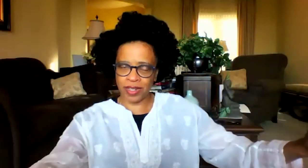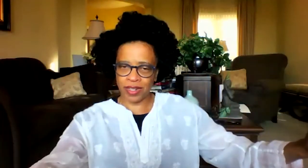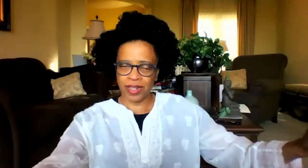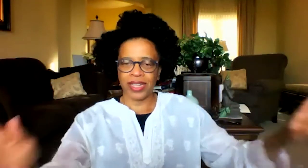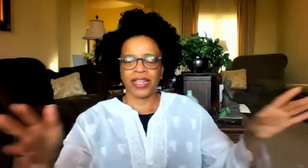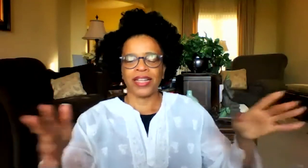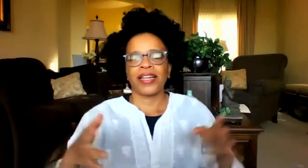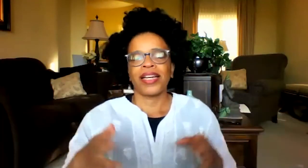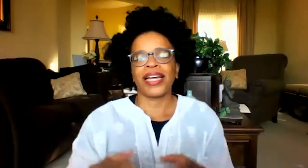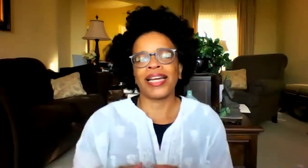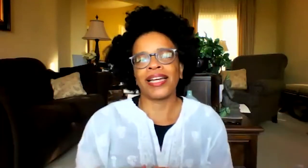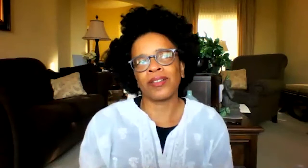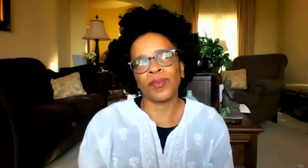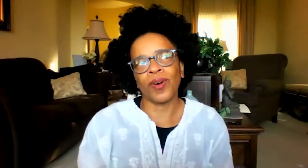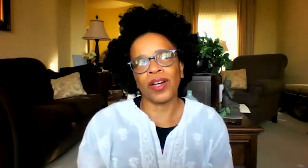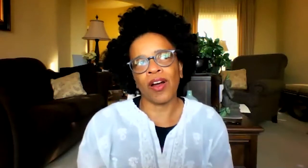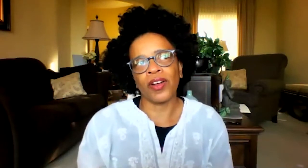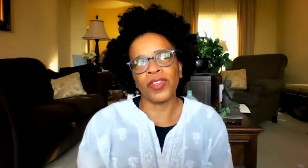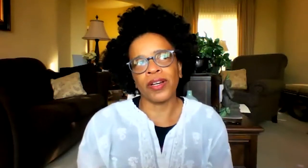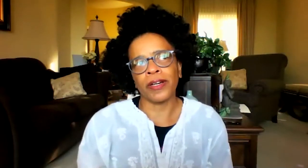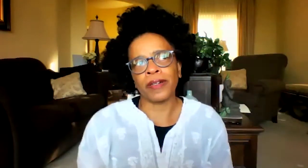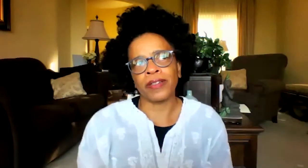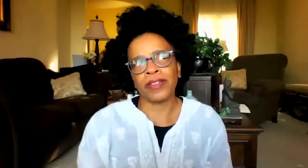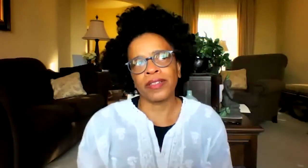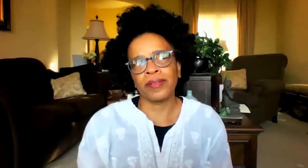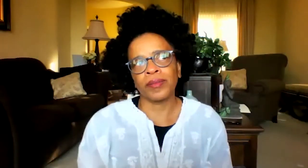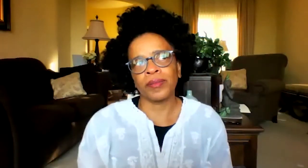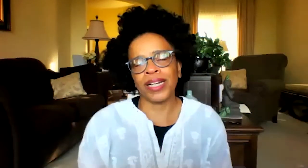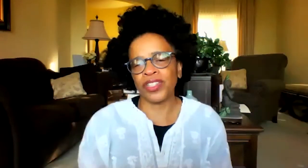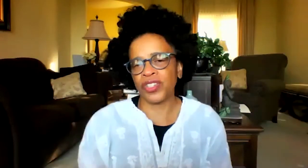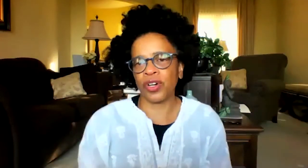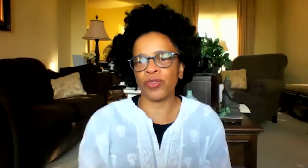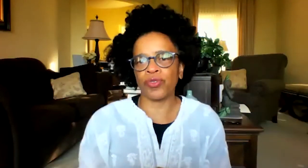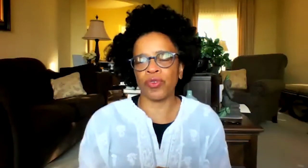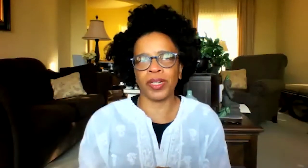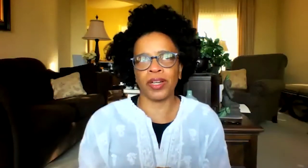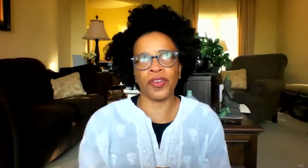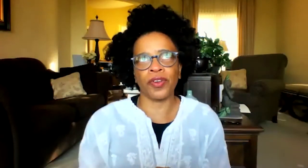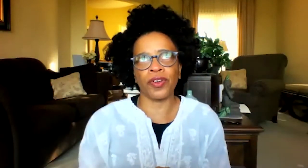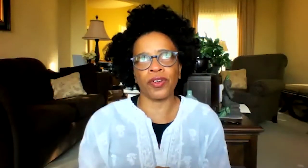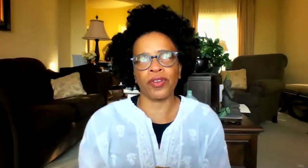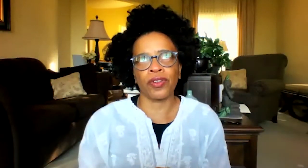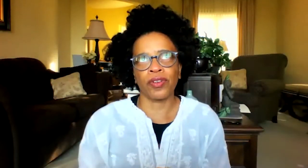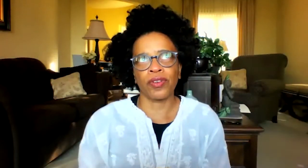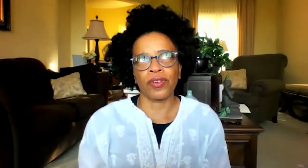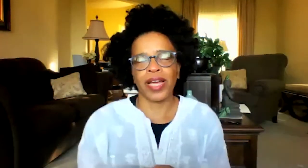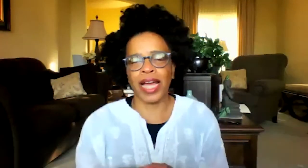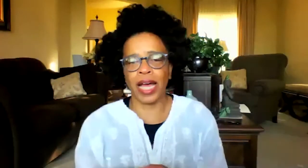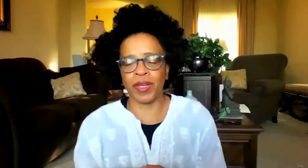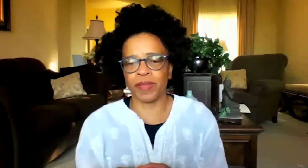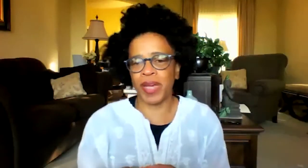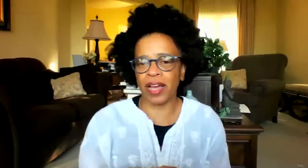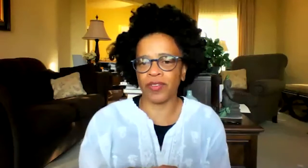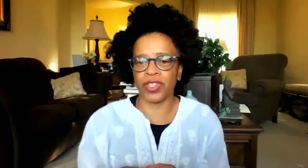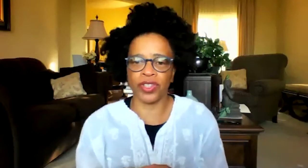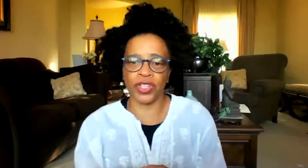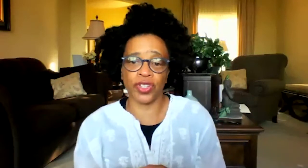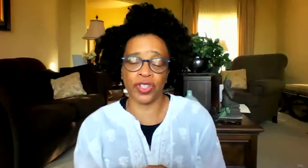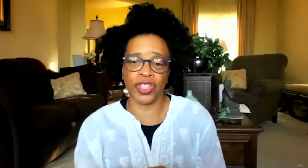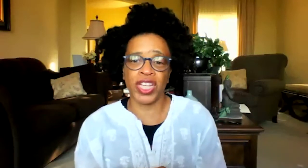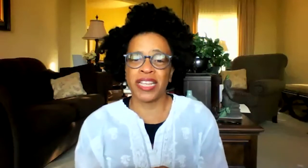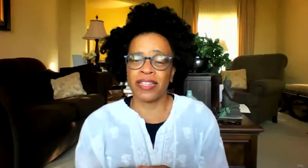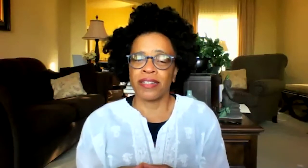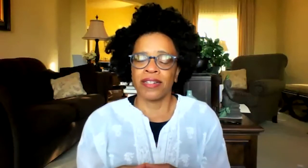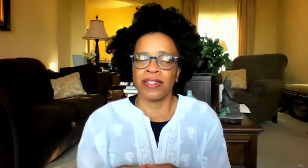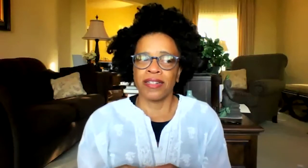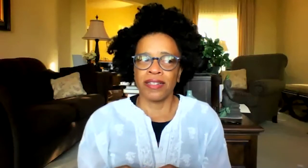periphery? And what are the, not just cultural, but other habits, patterns,